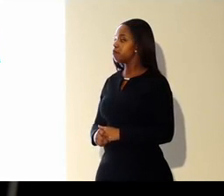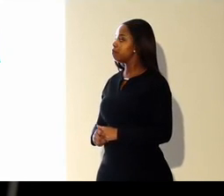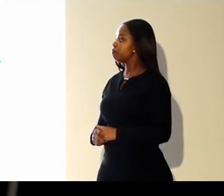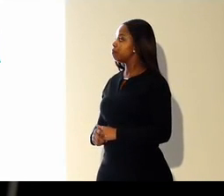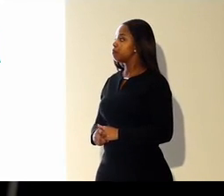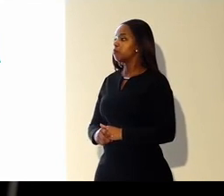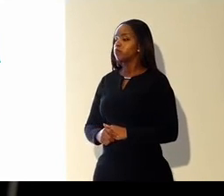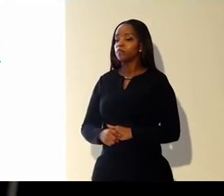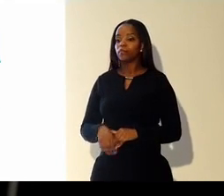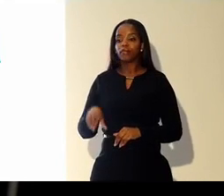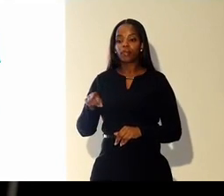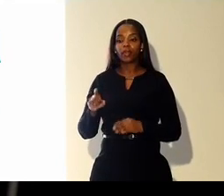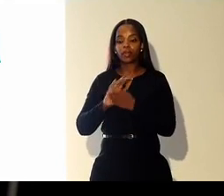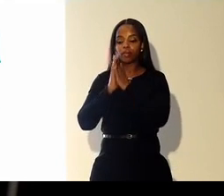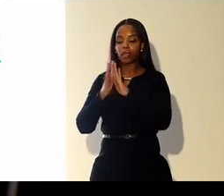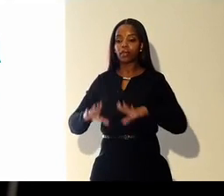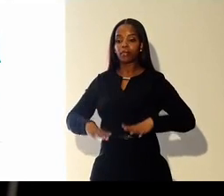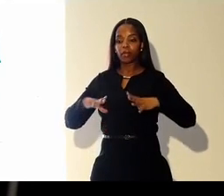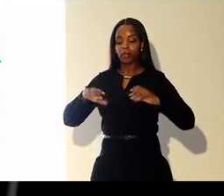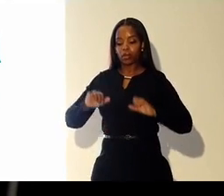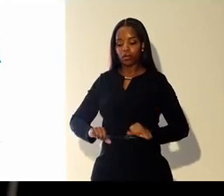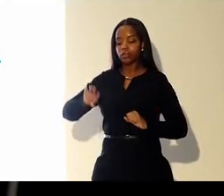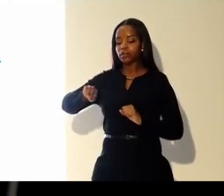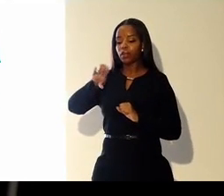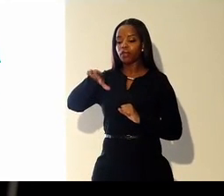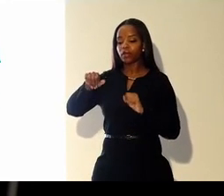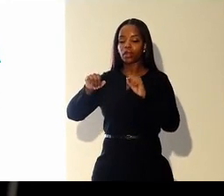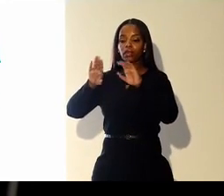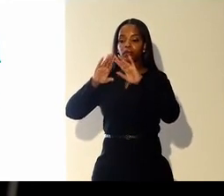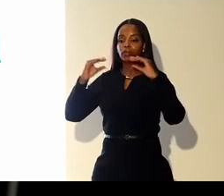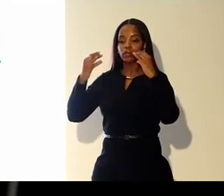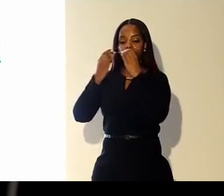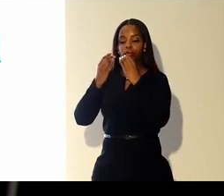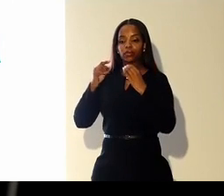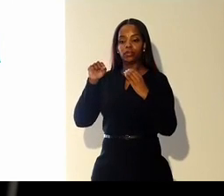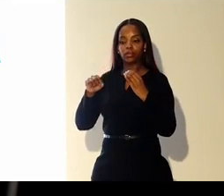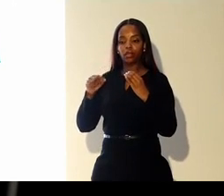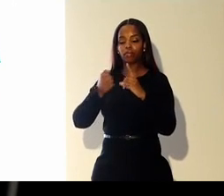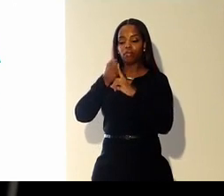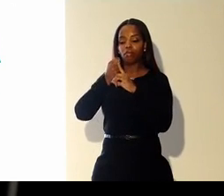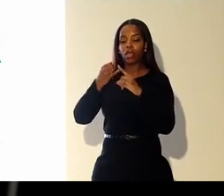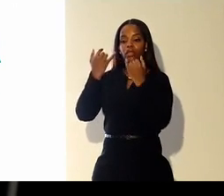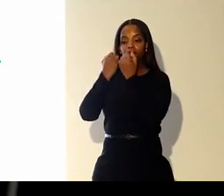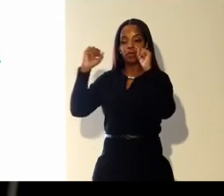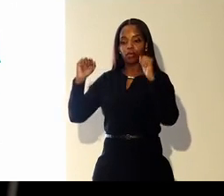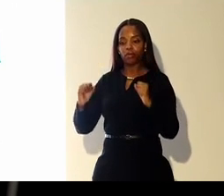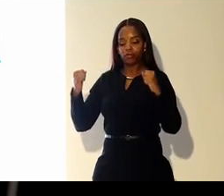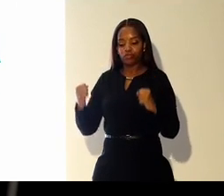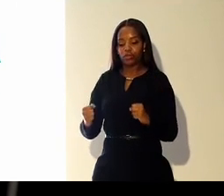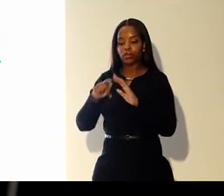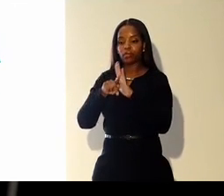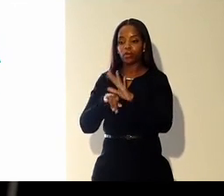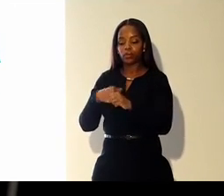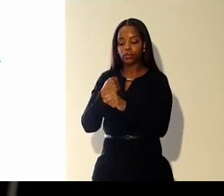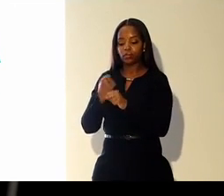It has become a proudly South African institution and has contributed to deepening democracy, strengthening policymaking, and